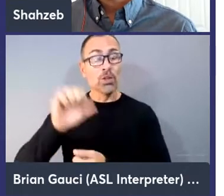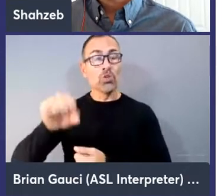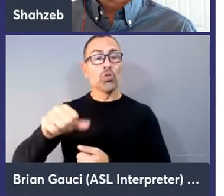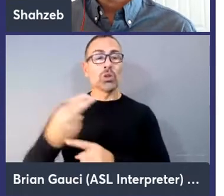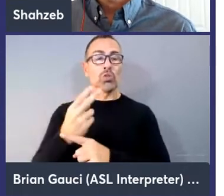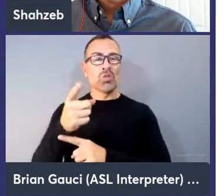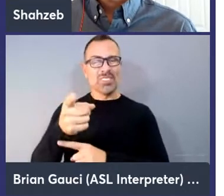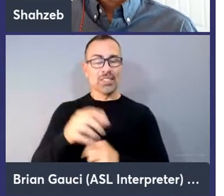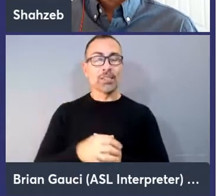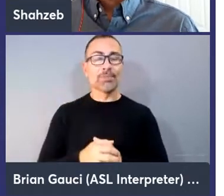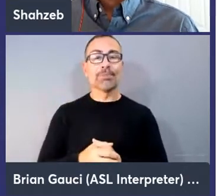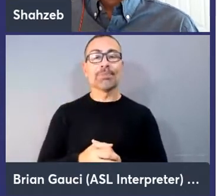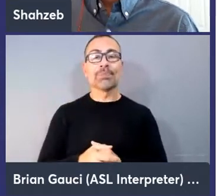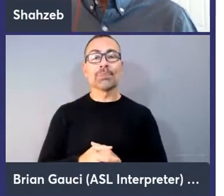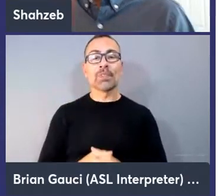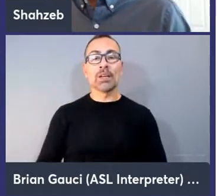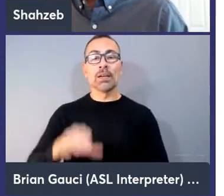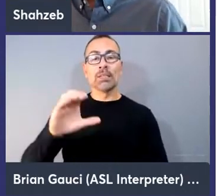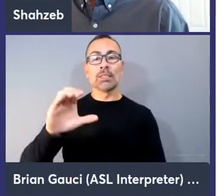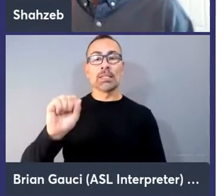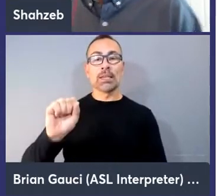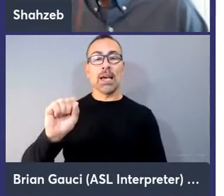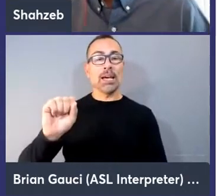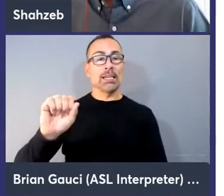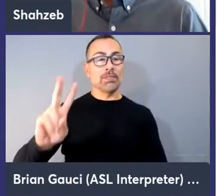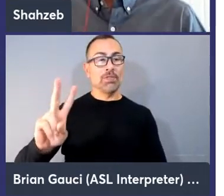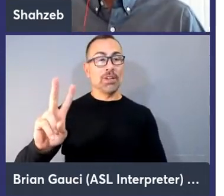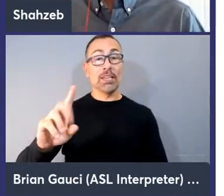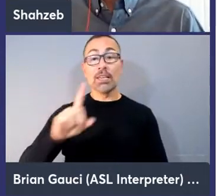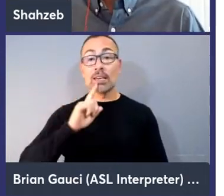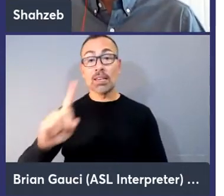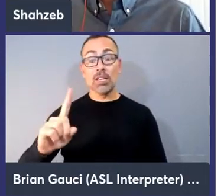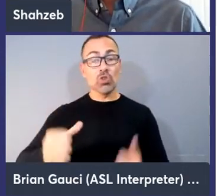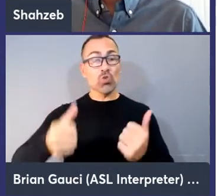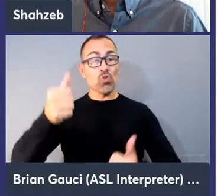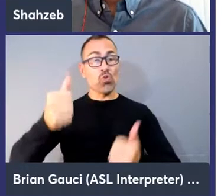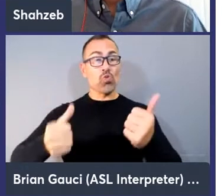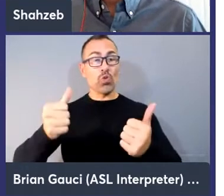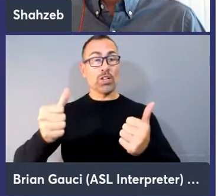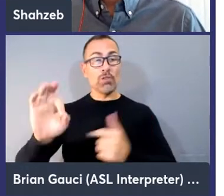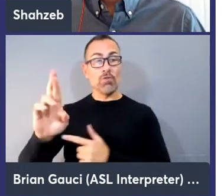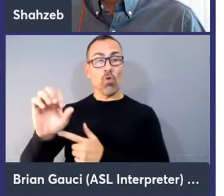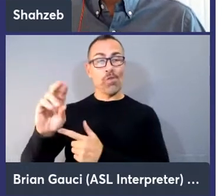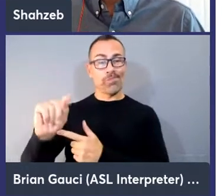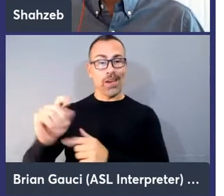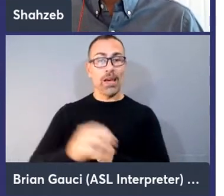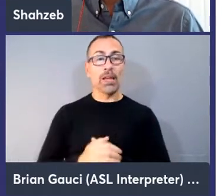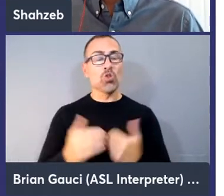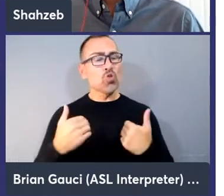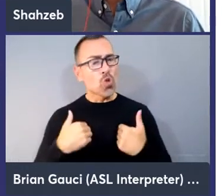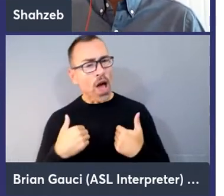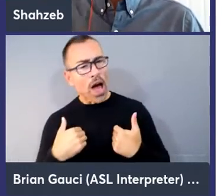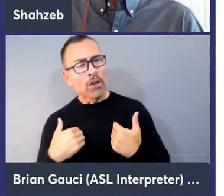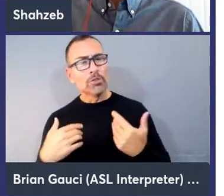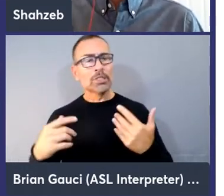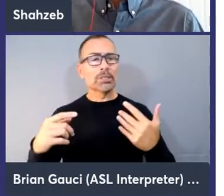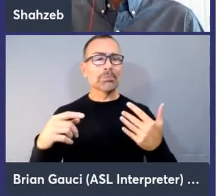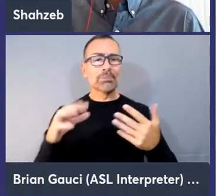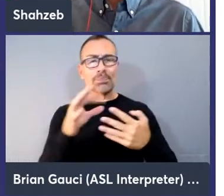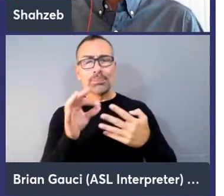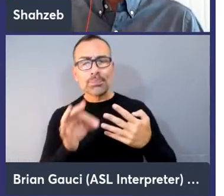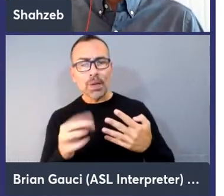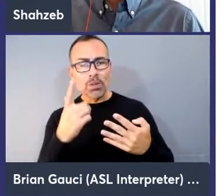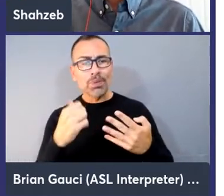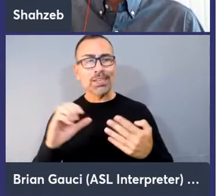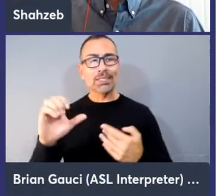format. And you have a couple of options because of CSV. Now, you can either use the first line as